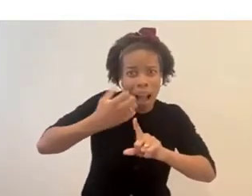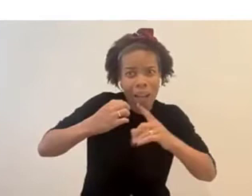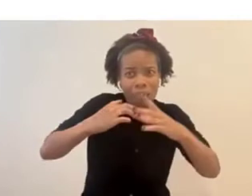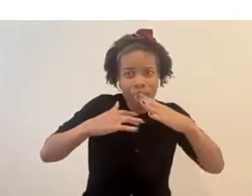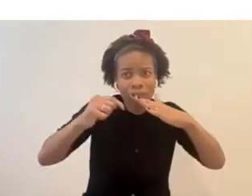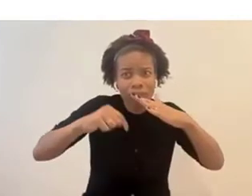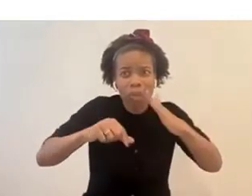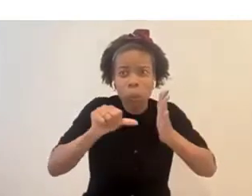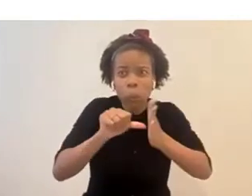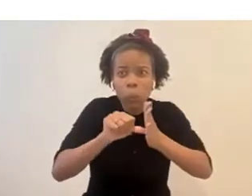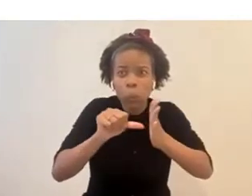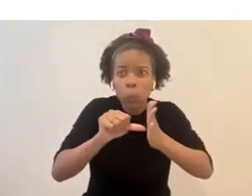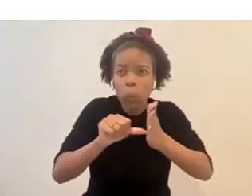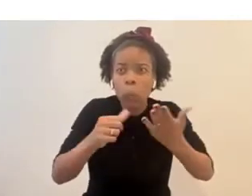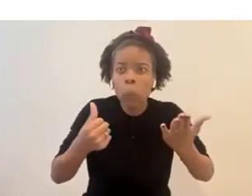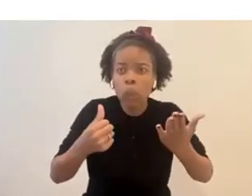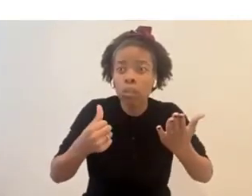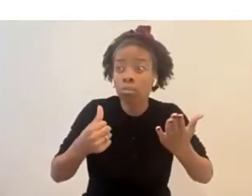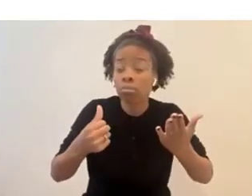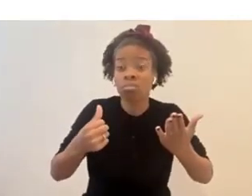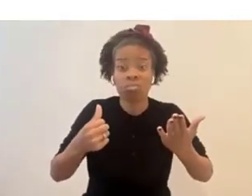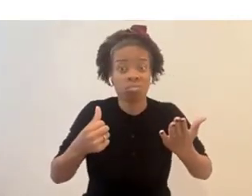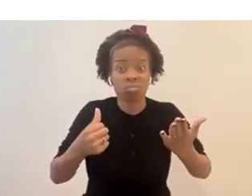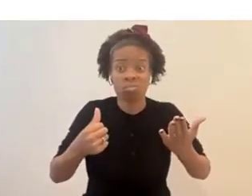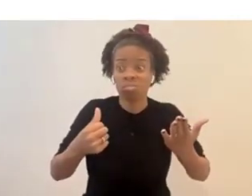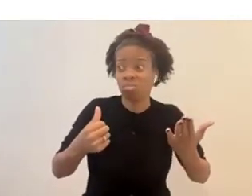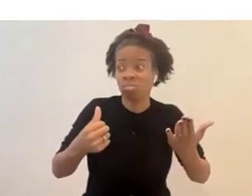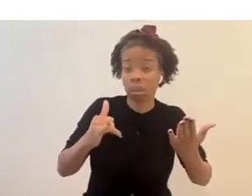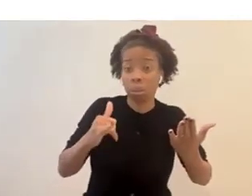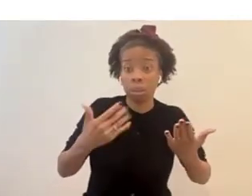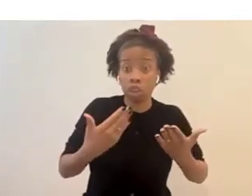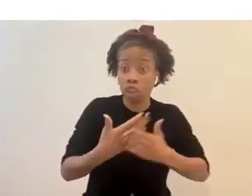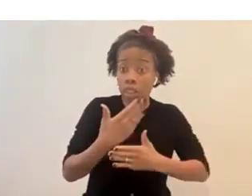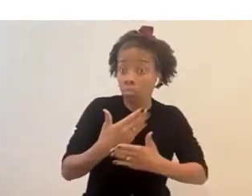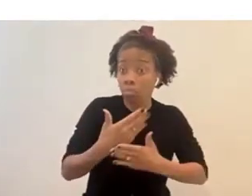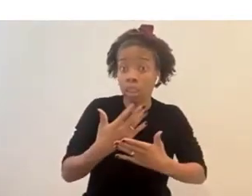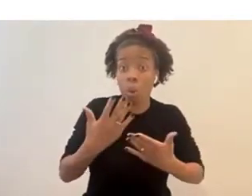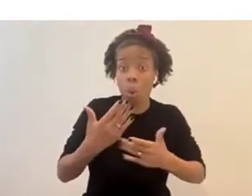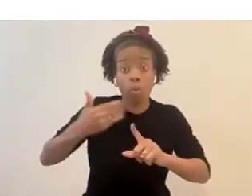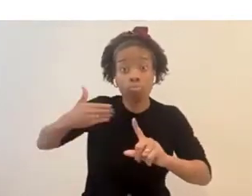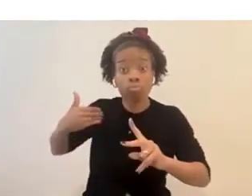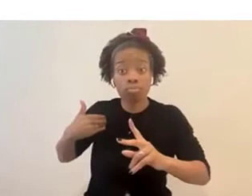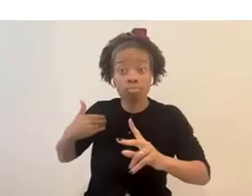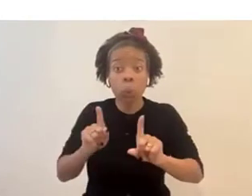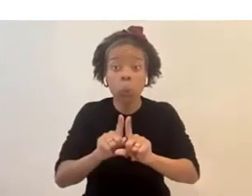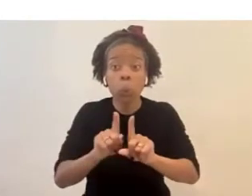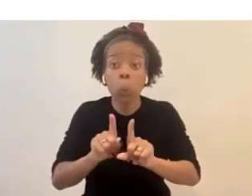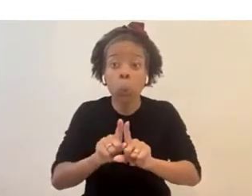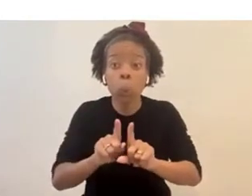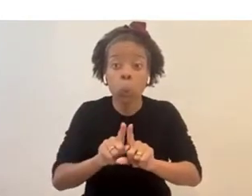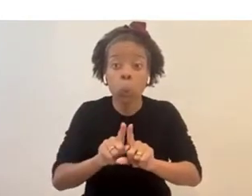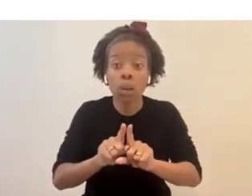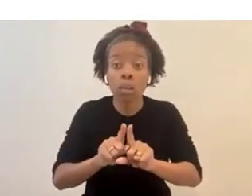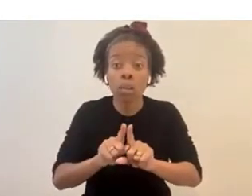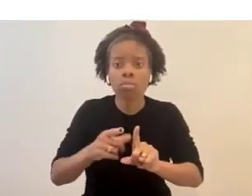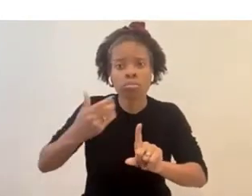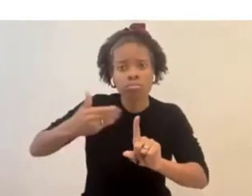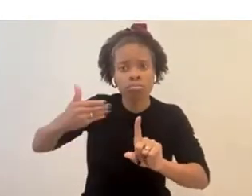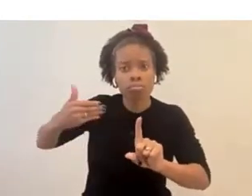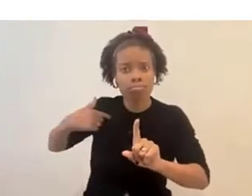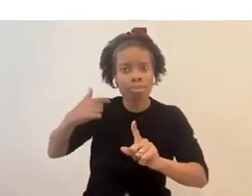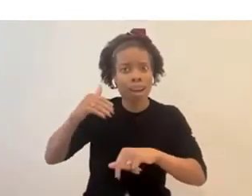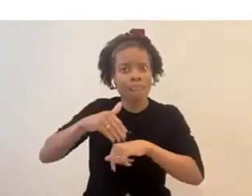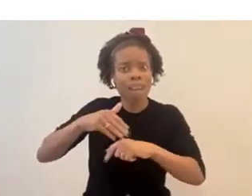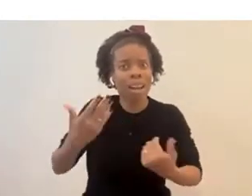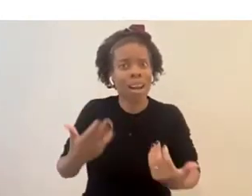racial injustices that are very present and contemporary, but also racial injustices from the past. And it was